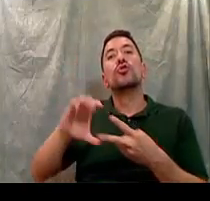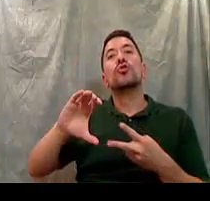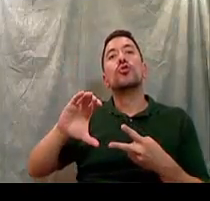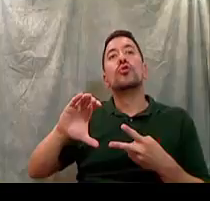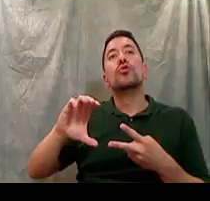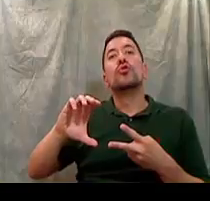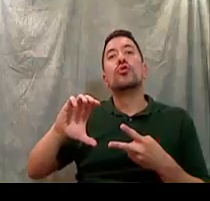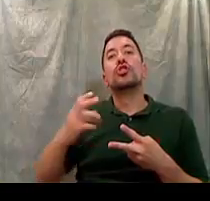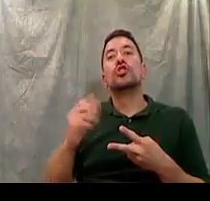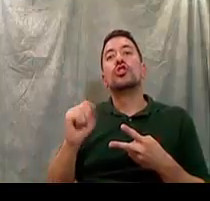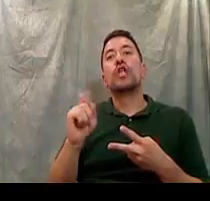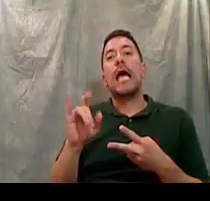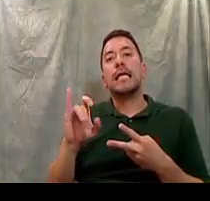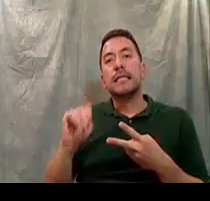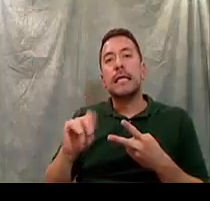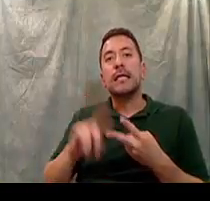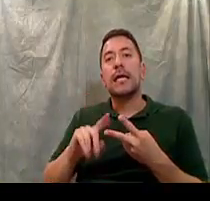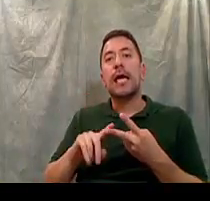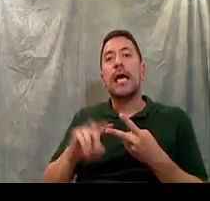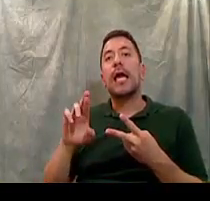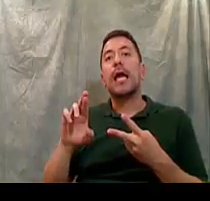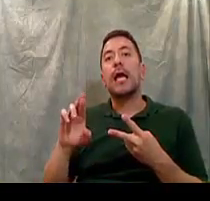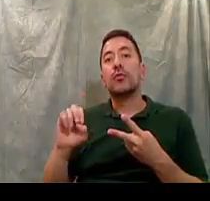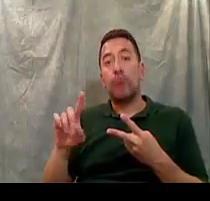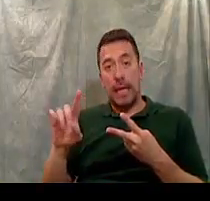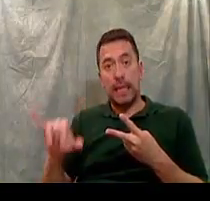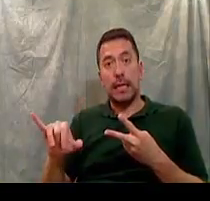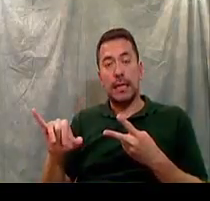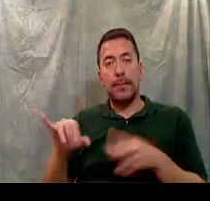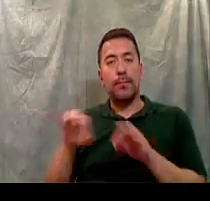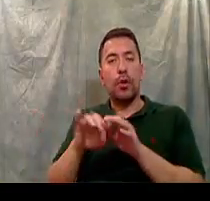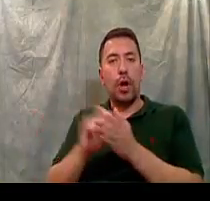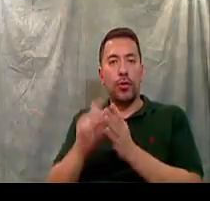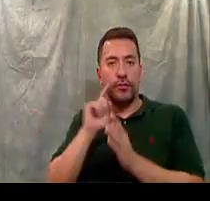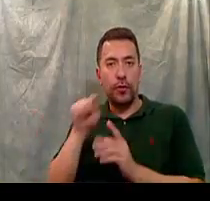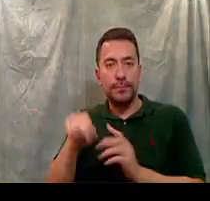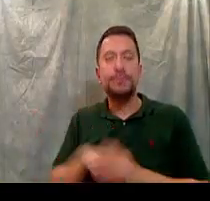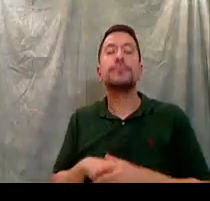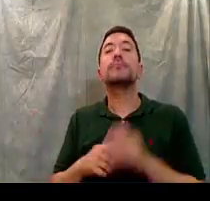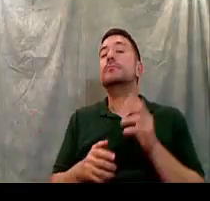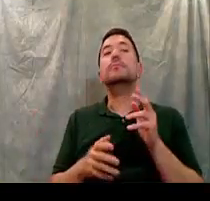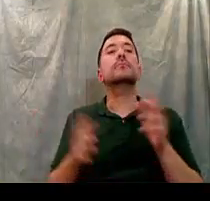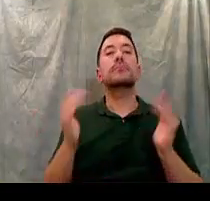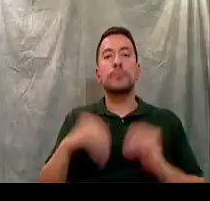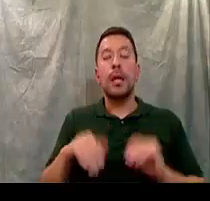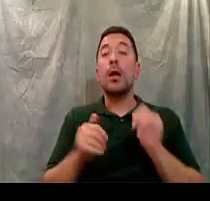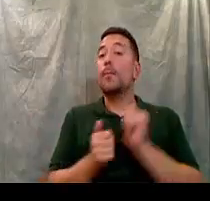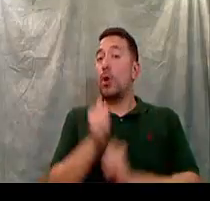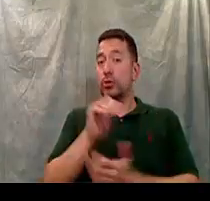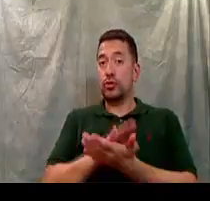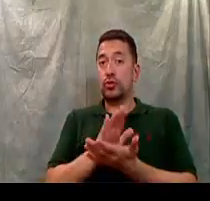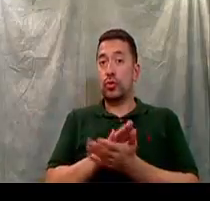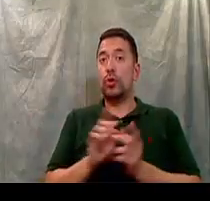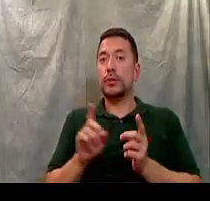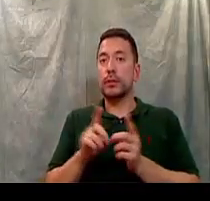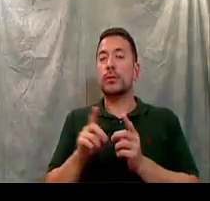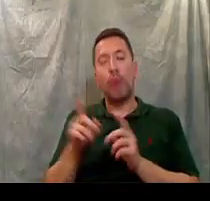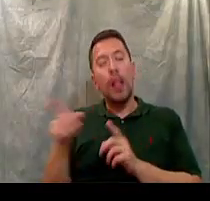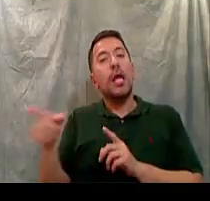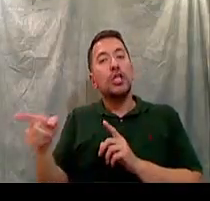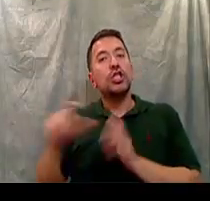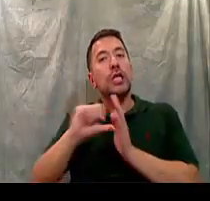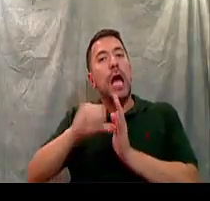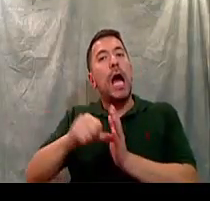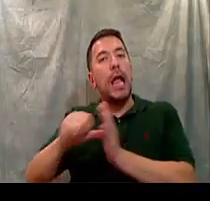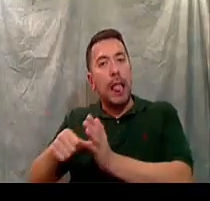this angle of it, right? In most districts, she explains a little bit more, and then she highlights that, you know, through her